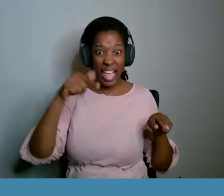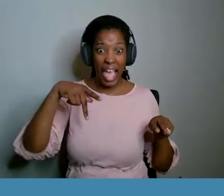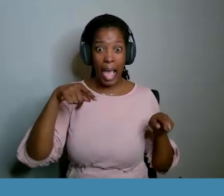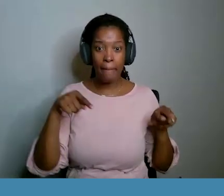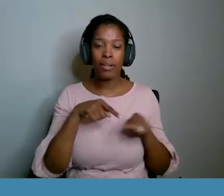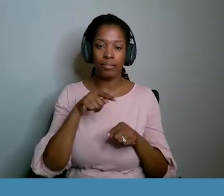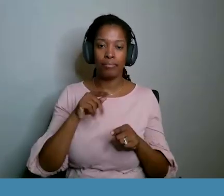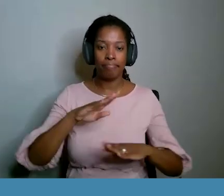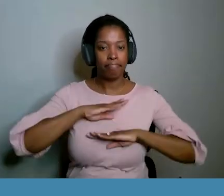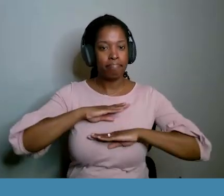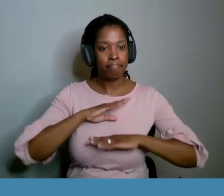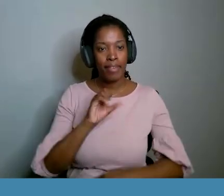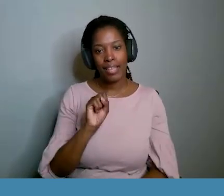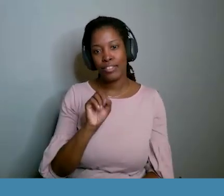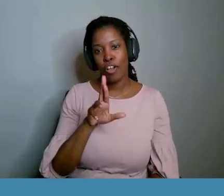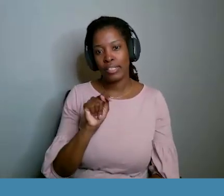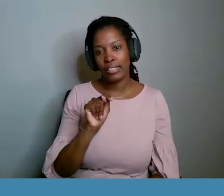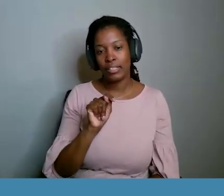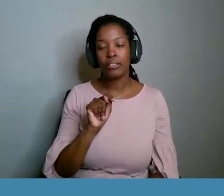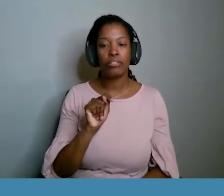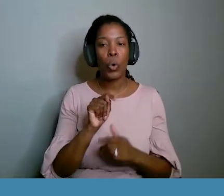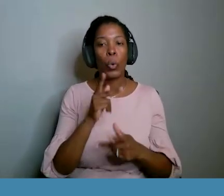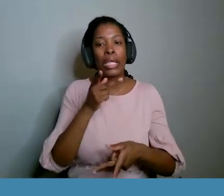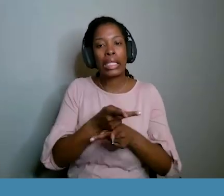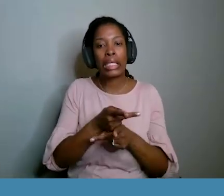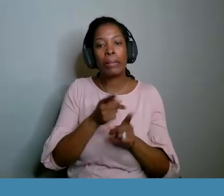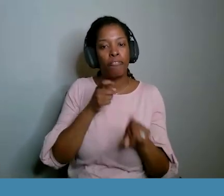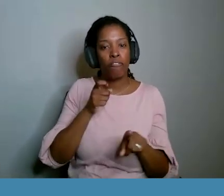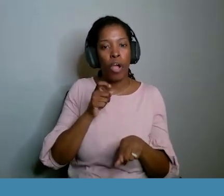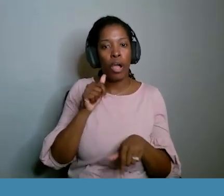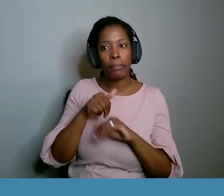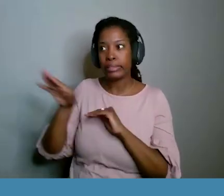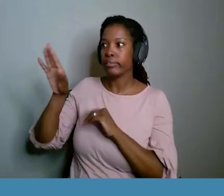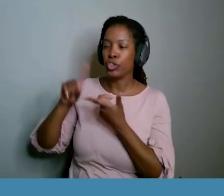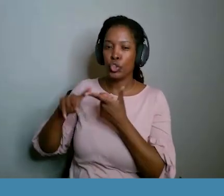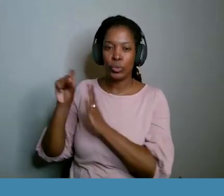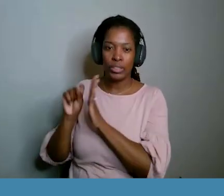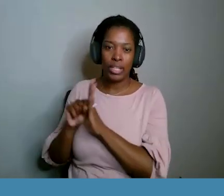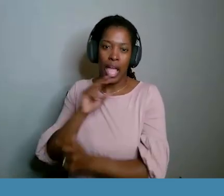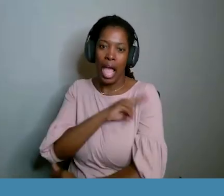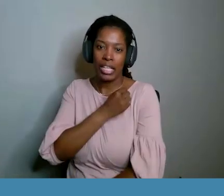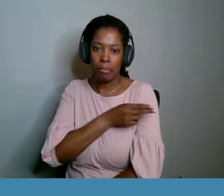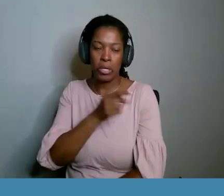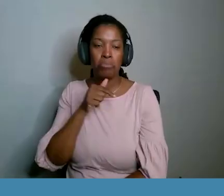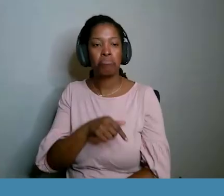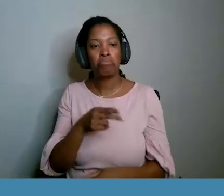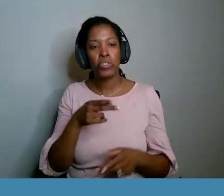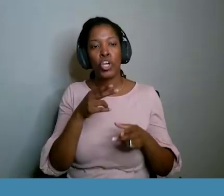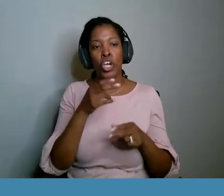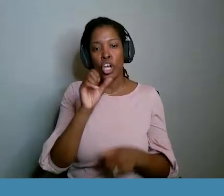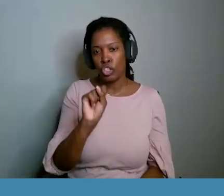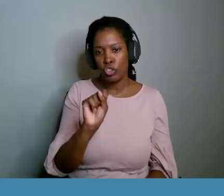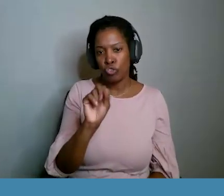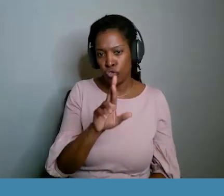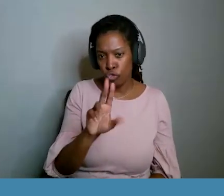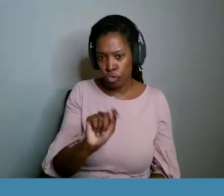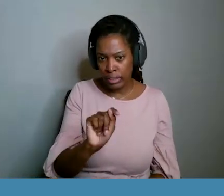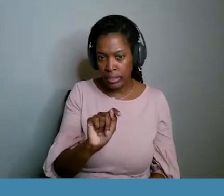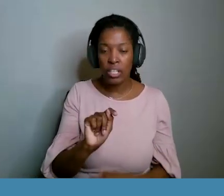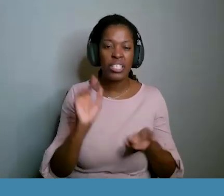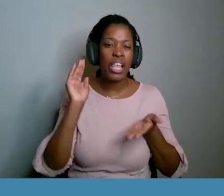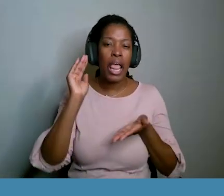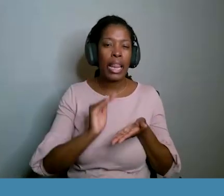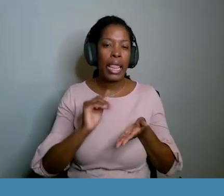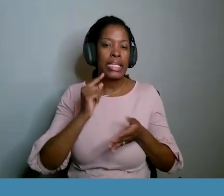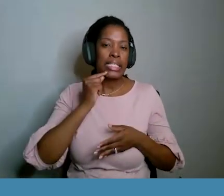folks from going to state hospitals. So the short-term residential treatment facilities gives a less intensive